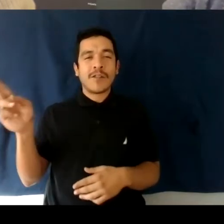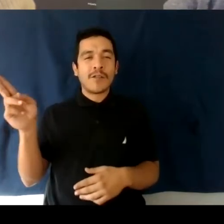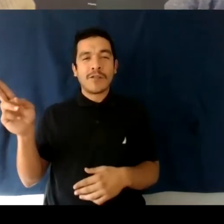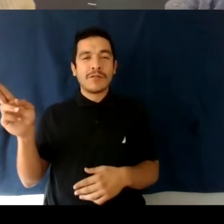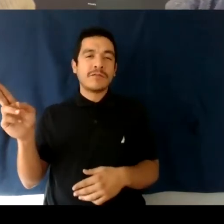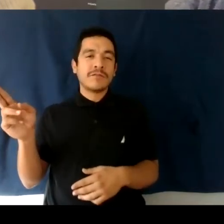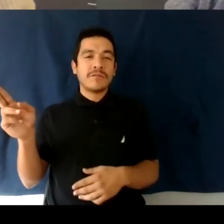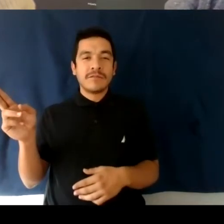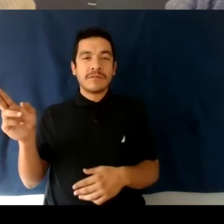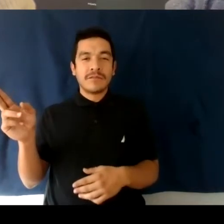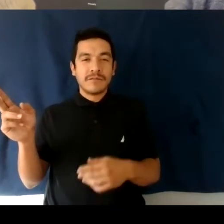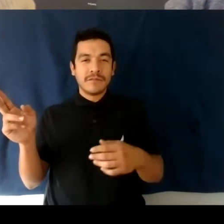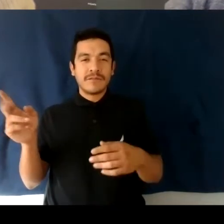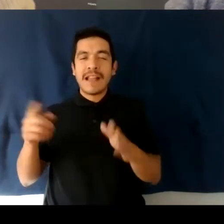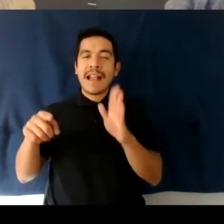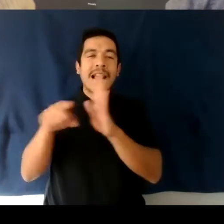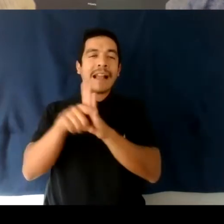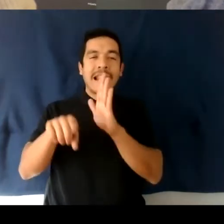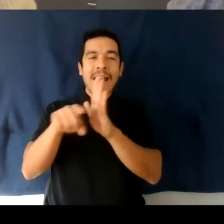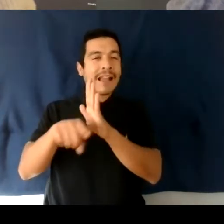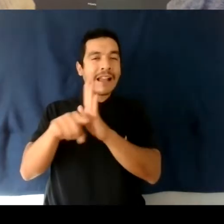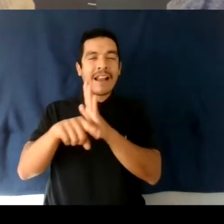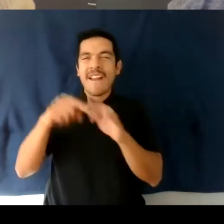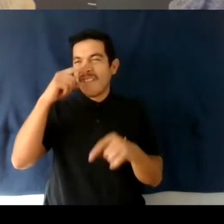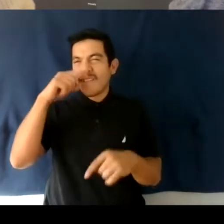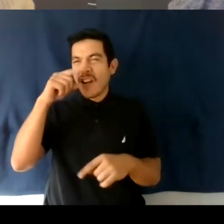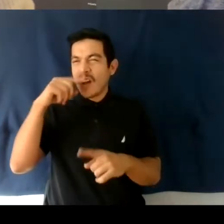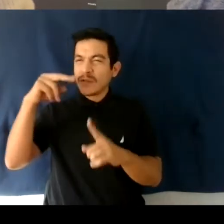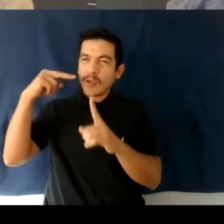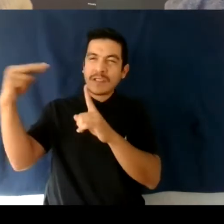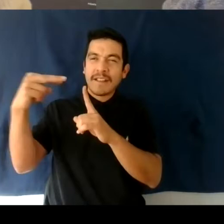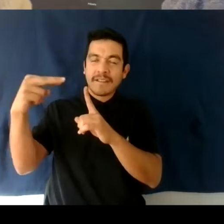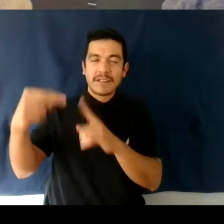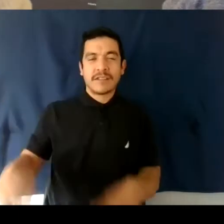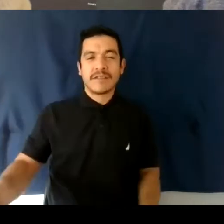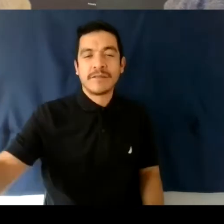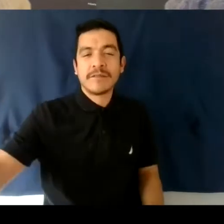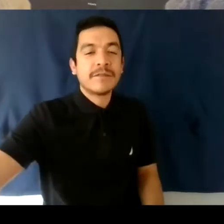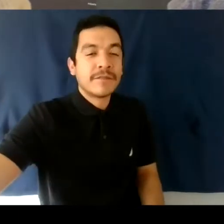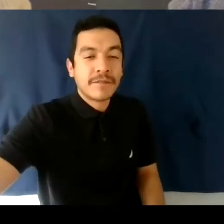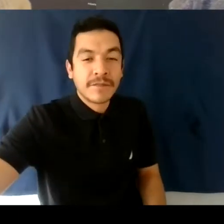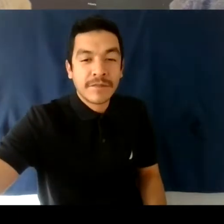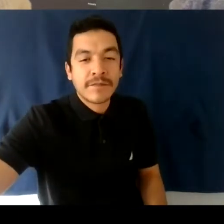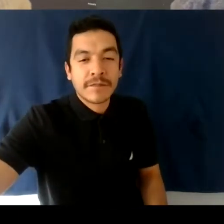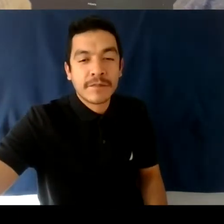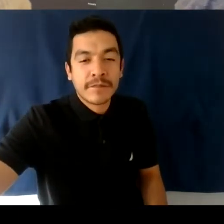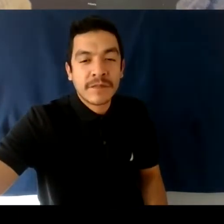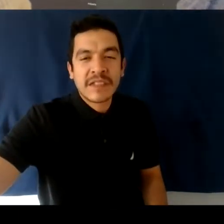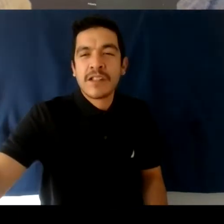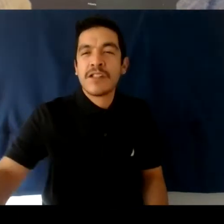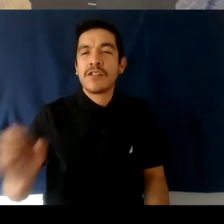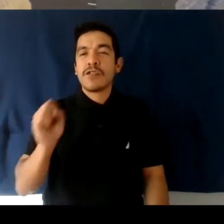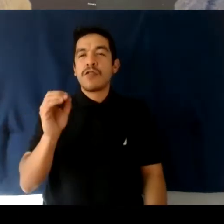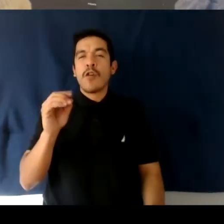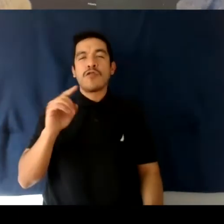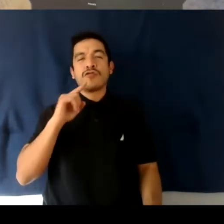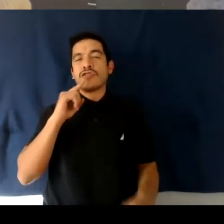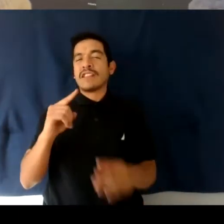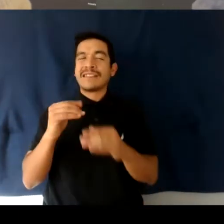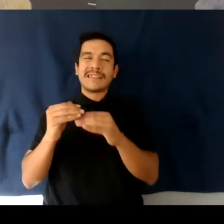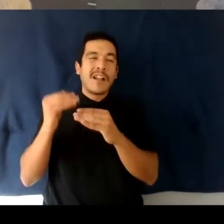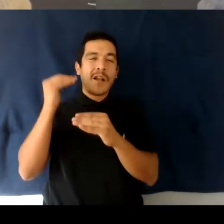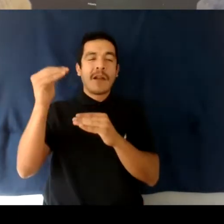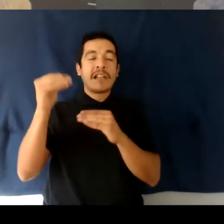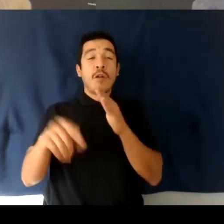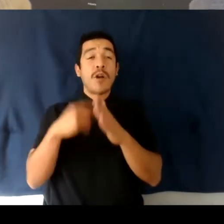these negative and like false yeah, stereotypes. And yeah. so it's just been like so much, yeah, it's like once